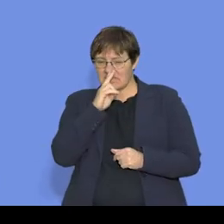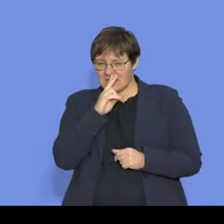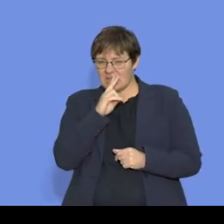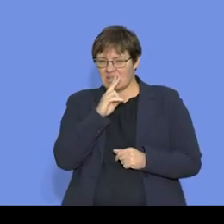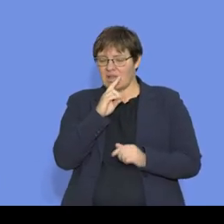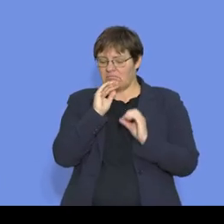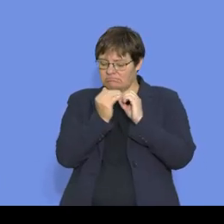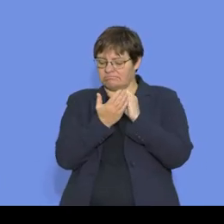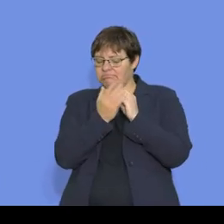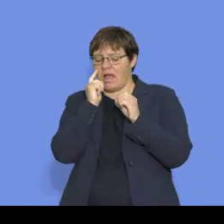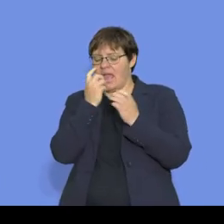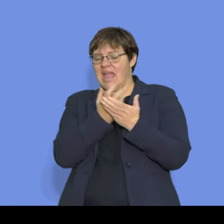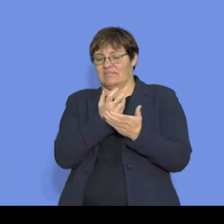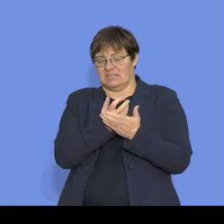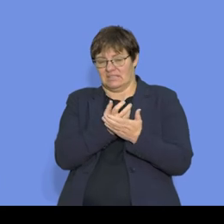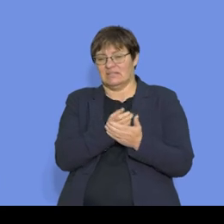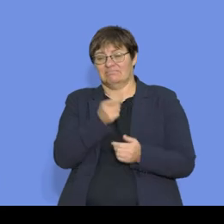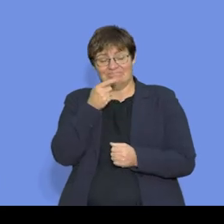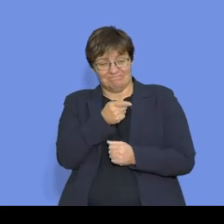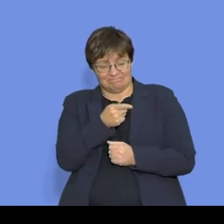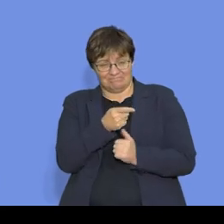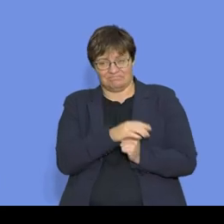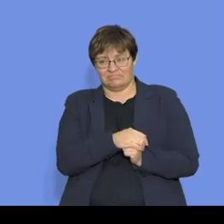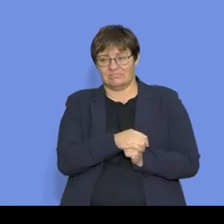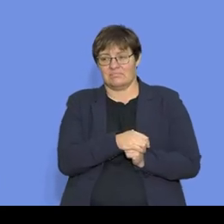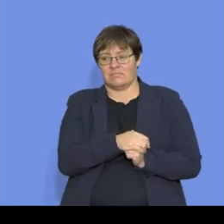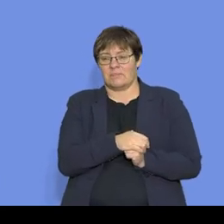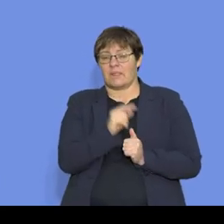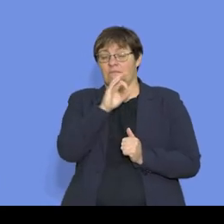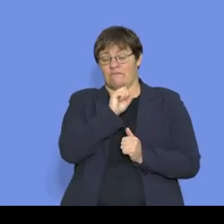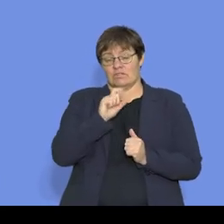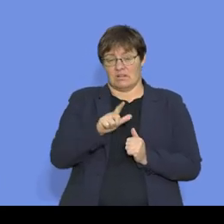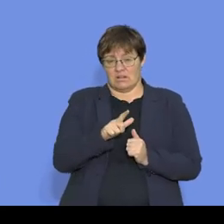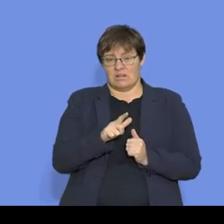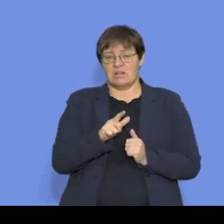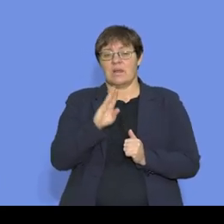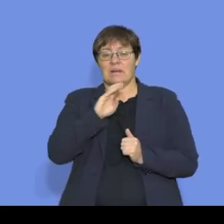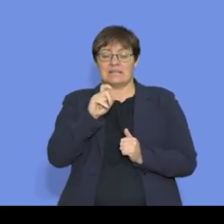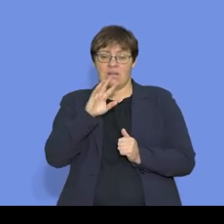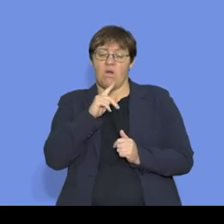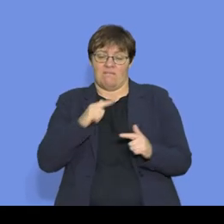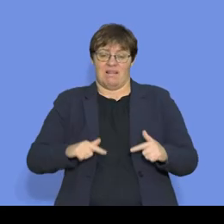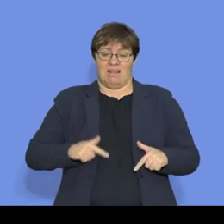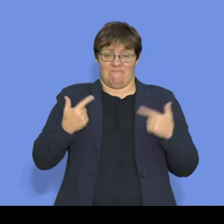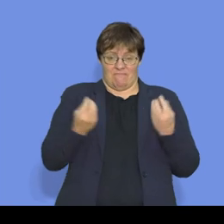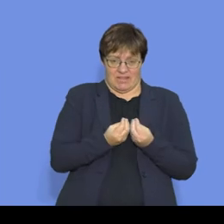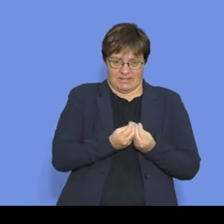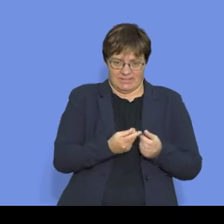type of microscopic evidence that these are actually fossils of living